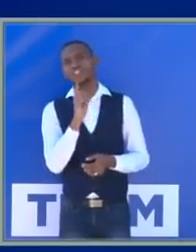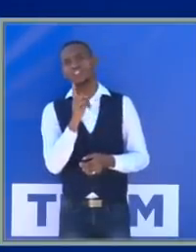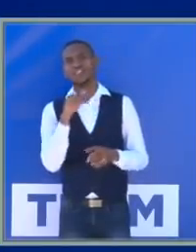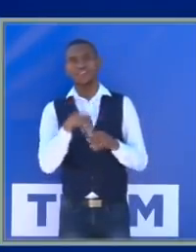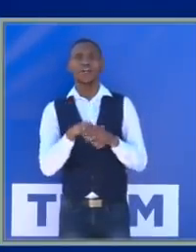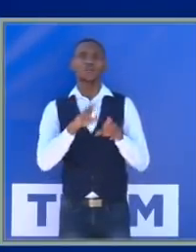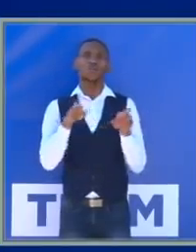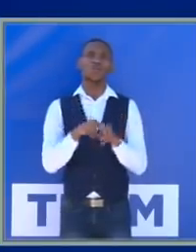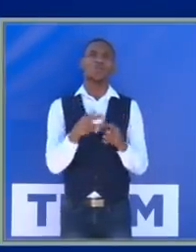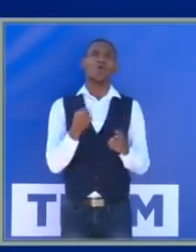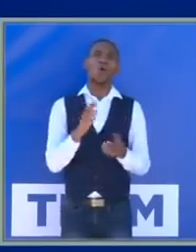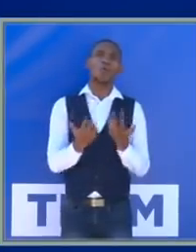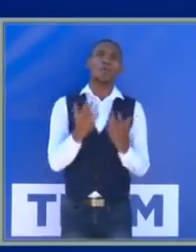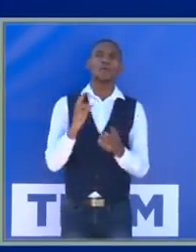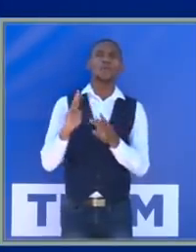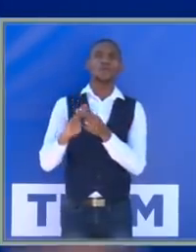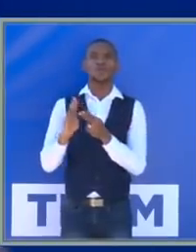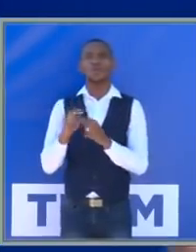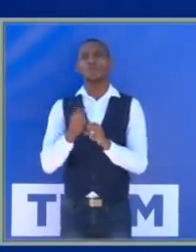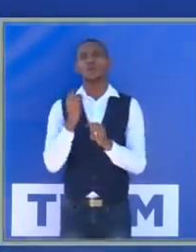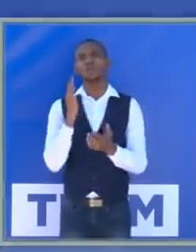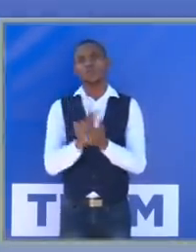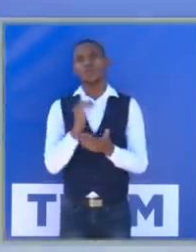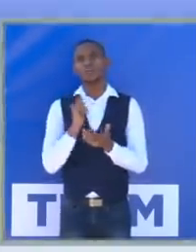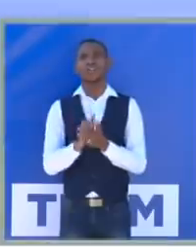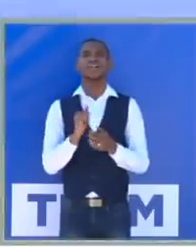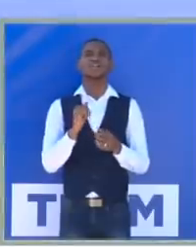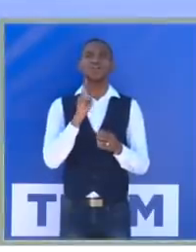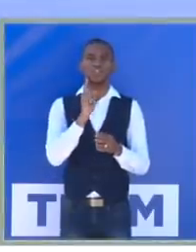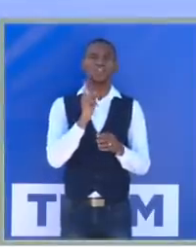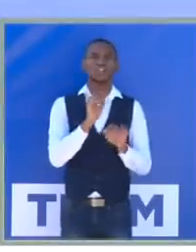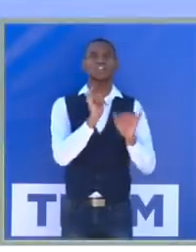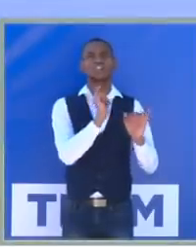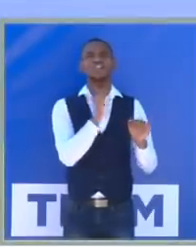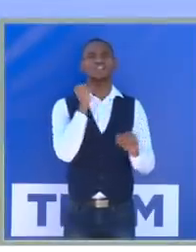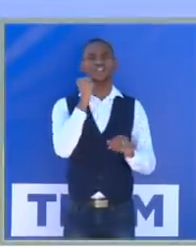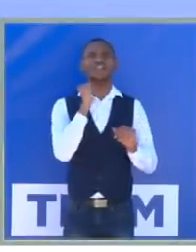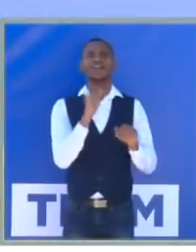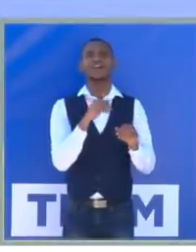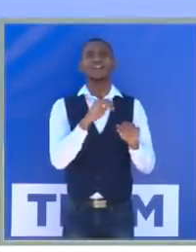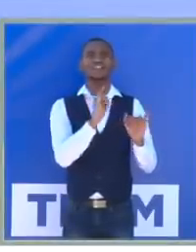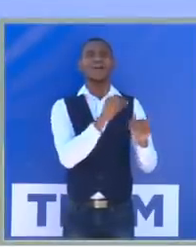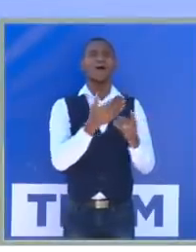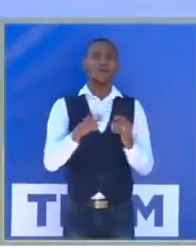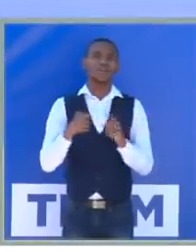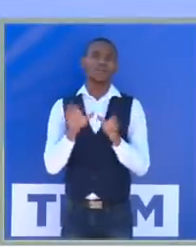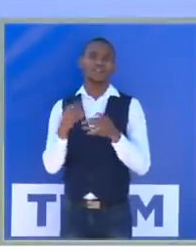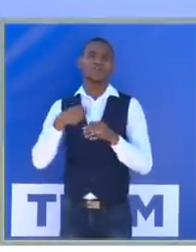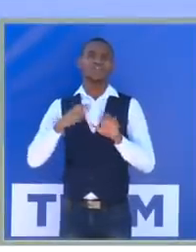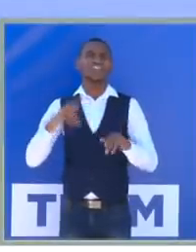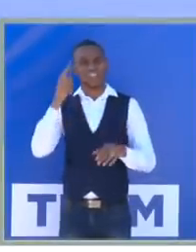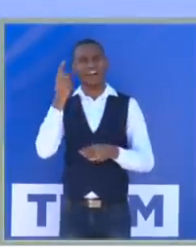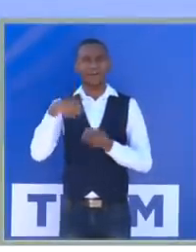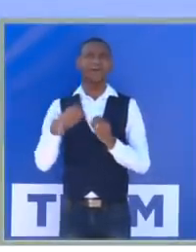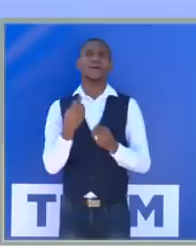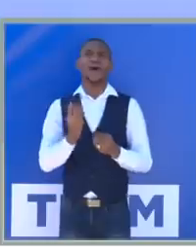or whether that union will make sure the teachers stay away from the classes of our children? Just think about our young